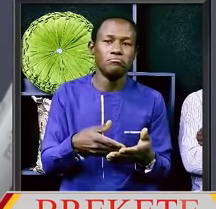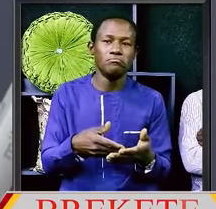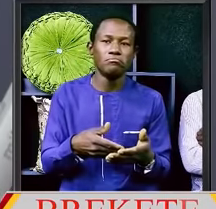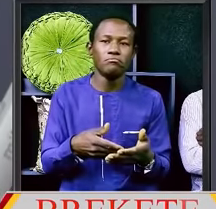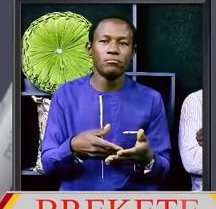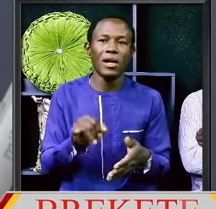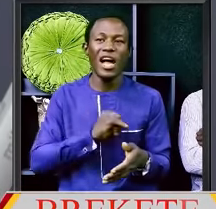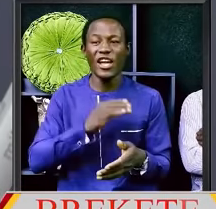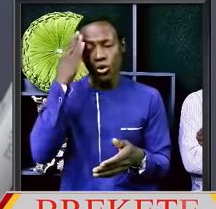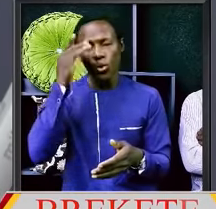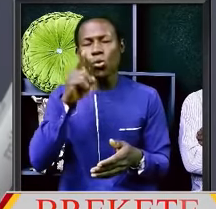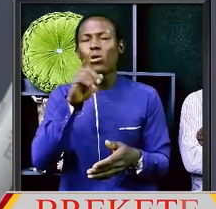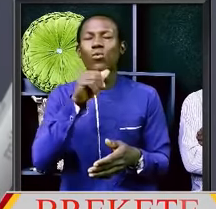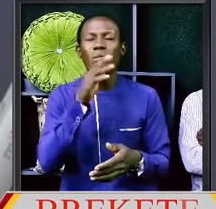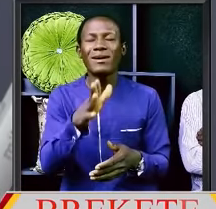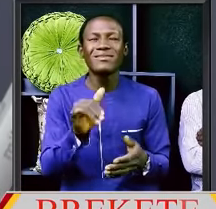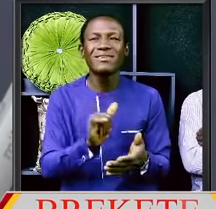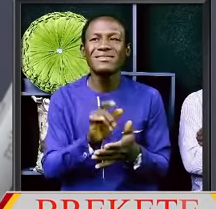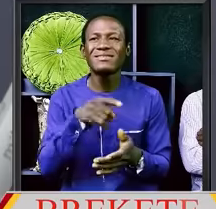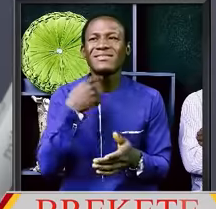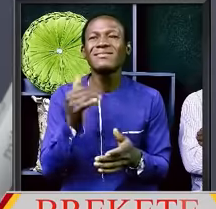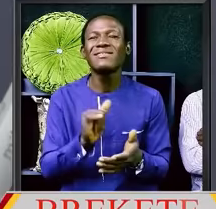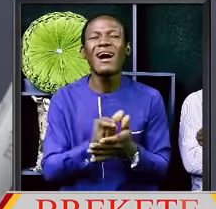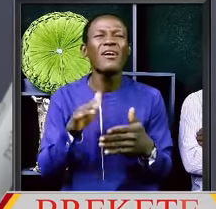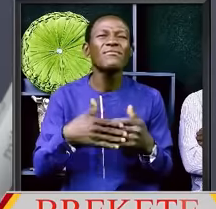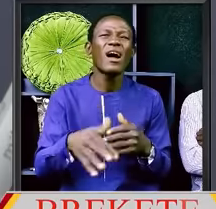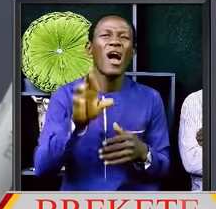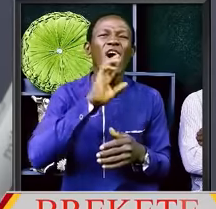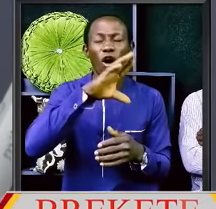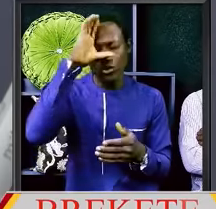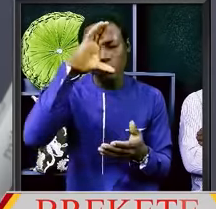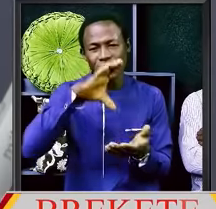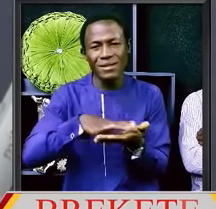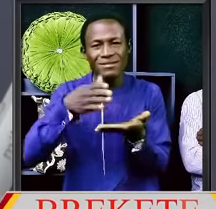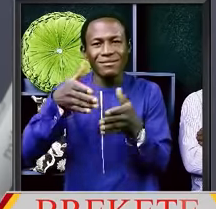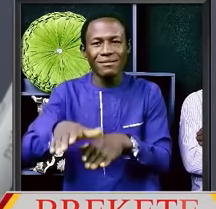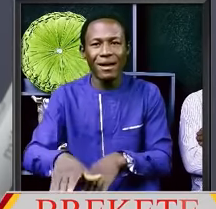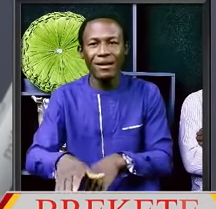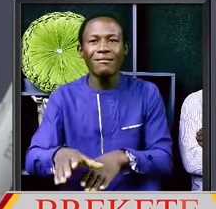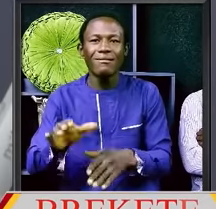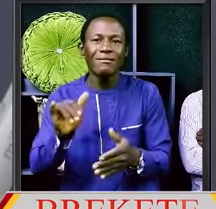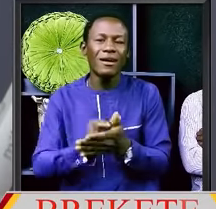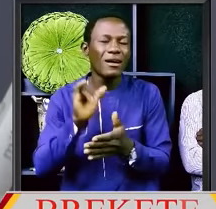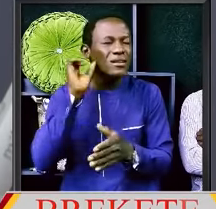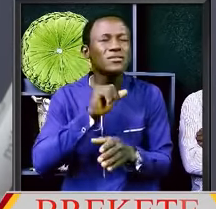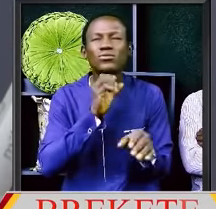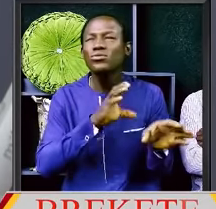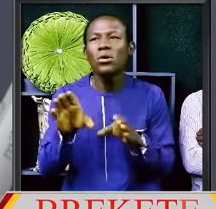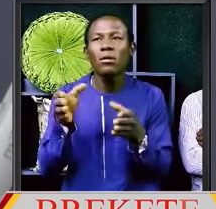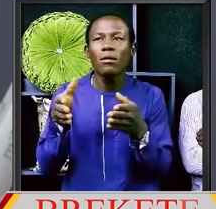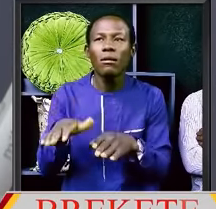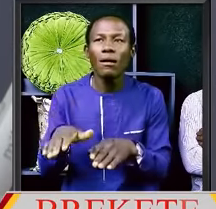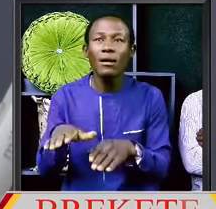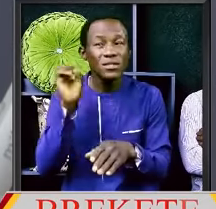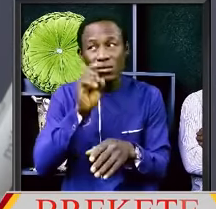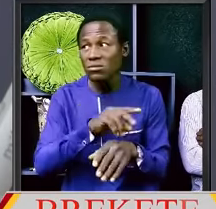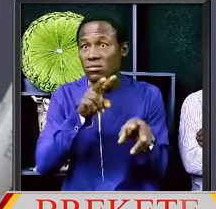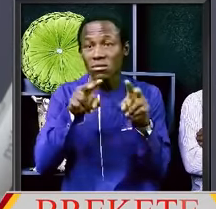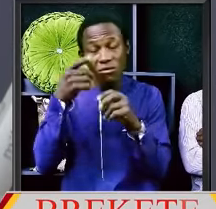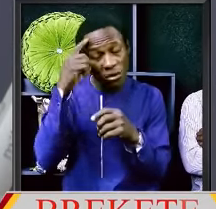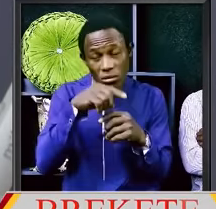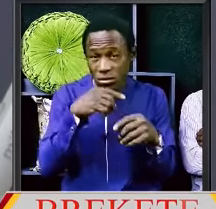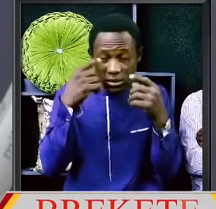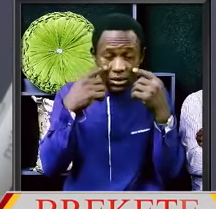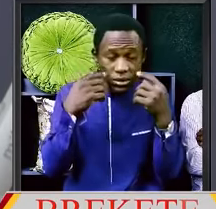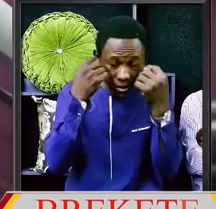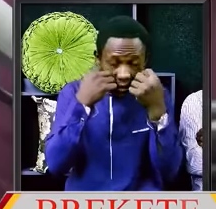some, I know one woman we talk, say, after her husband died. Say, she no cry, you. Say, she dey look for tears. She no see tears.